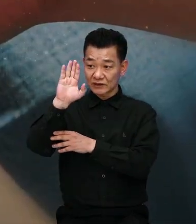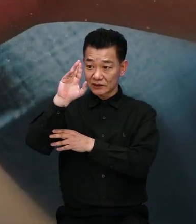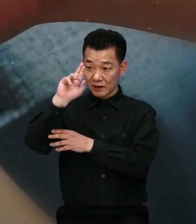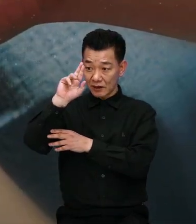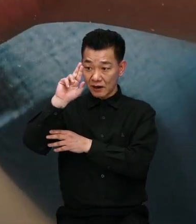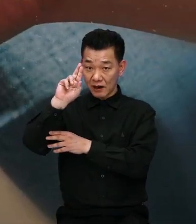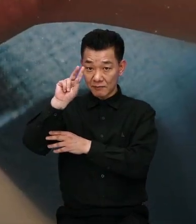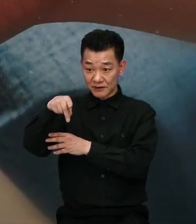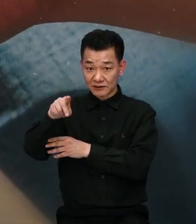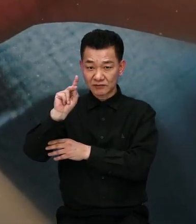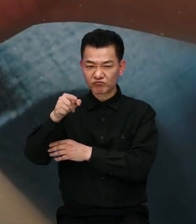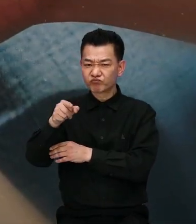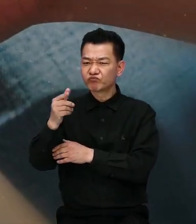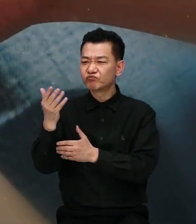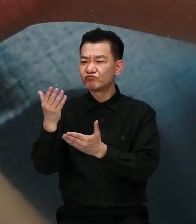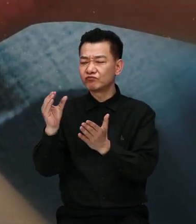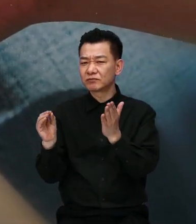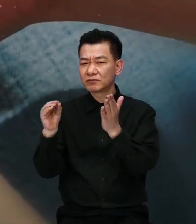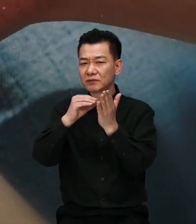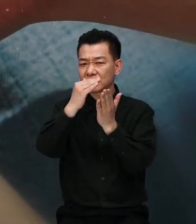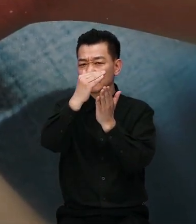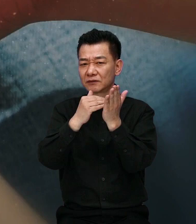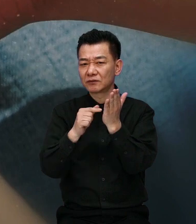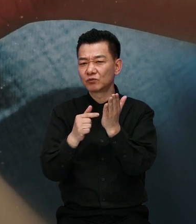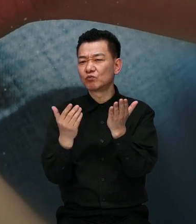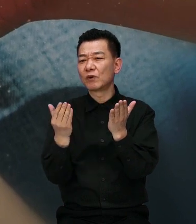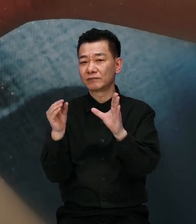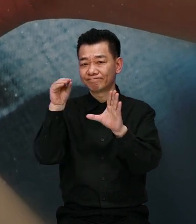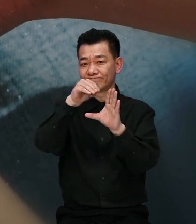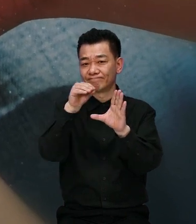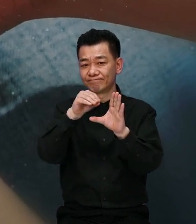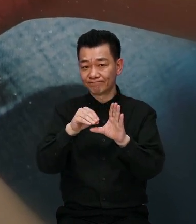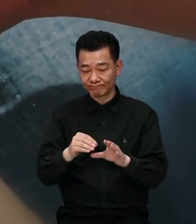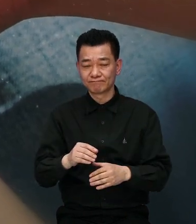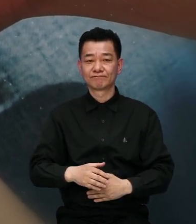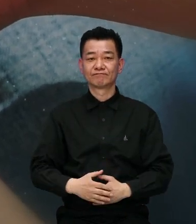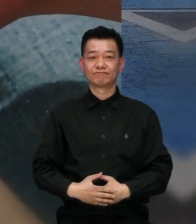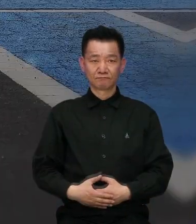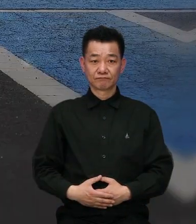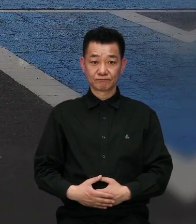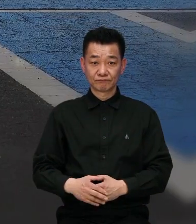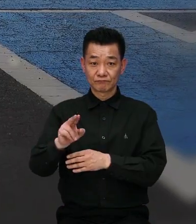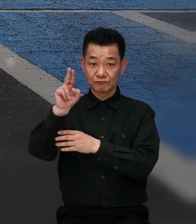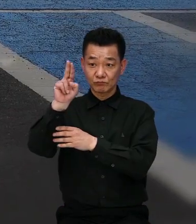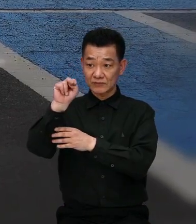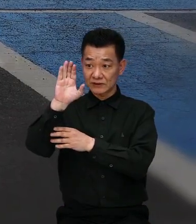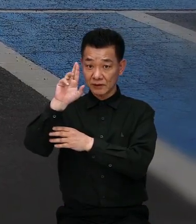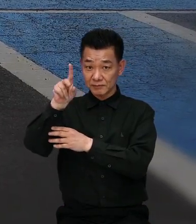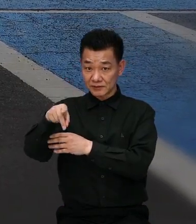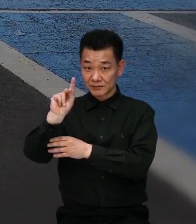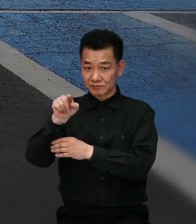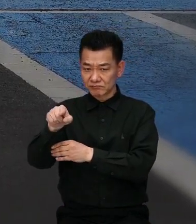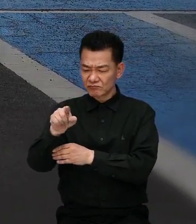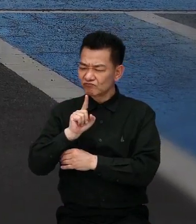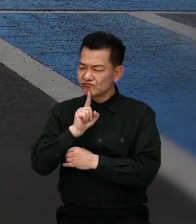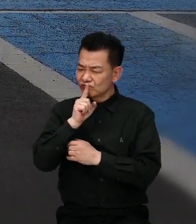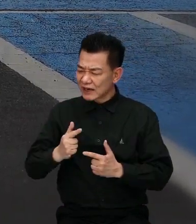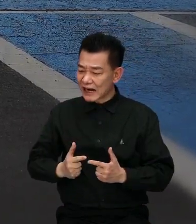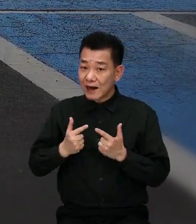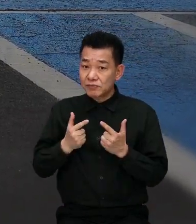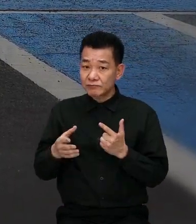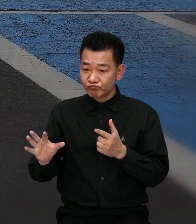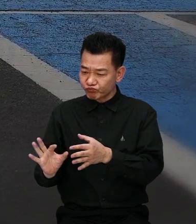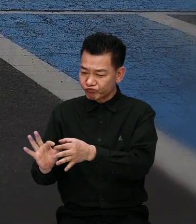What contents are included in the UN CRPD? How is the UN Convention on the Rights of Persons